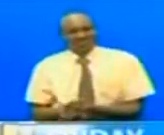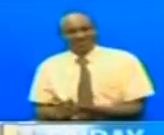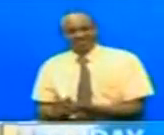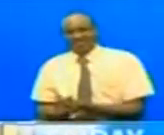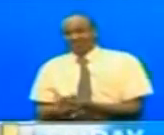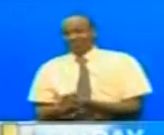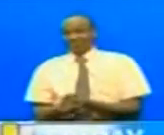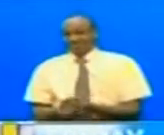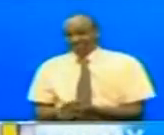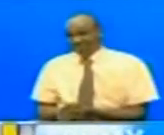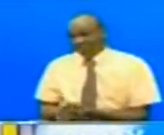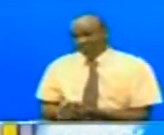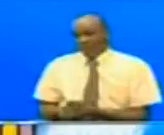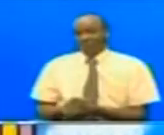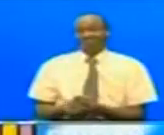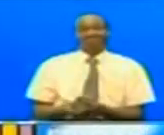after general elections,